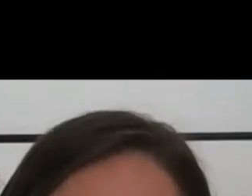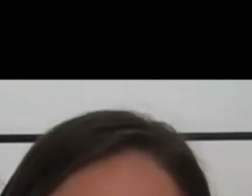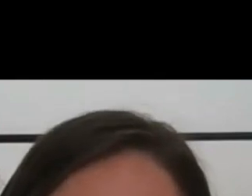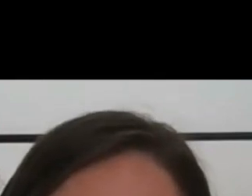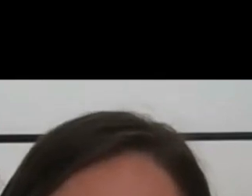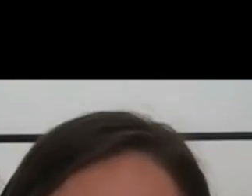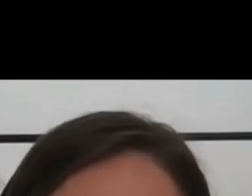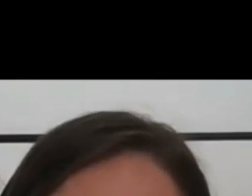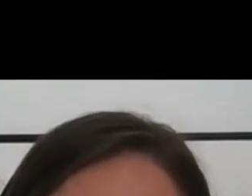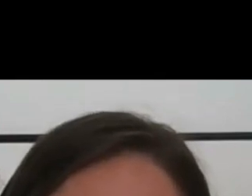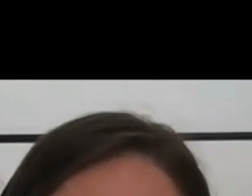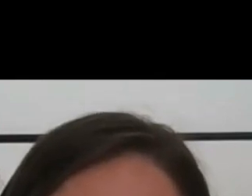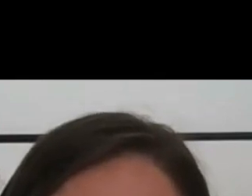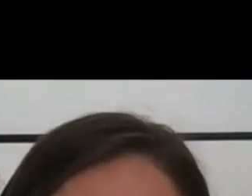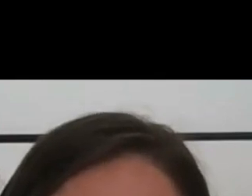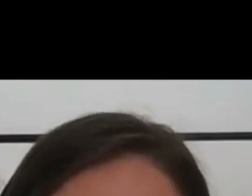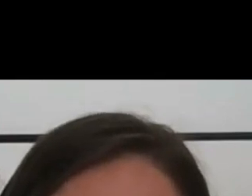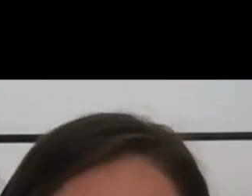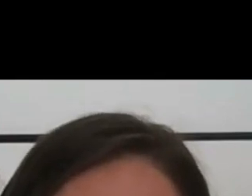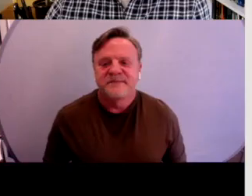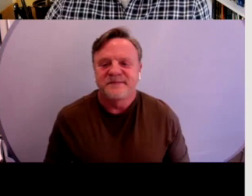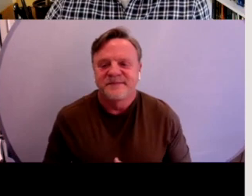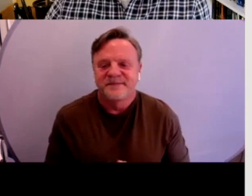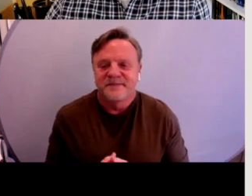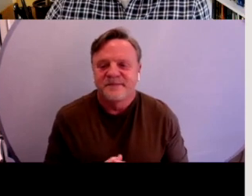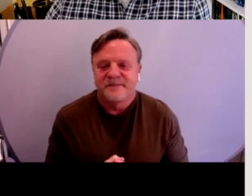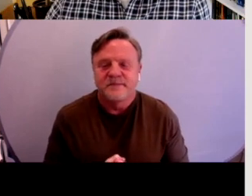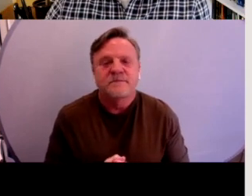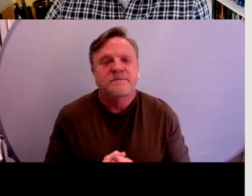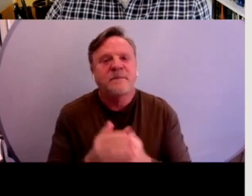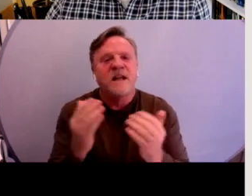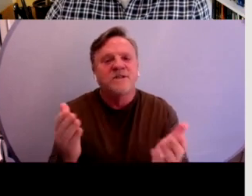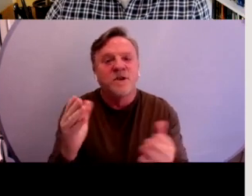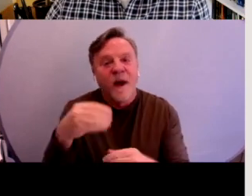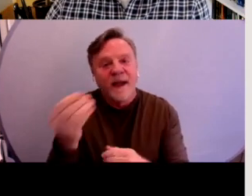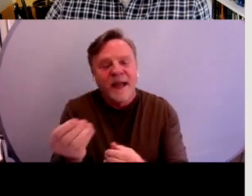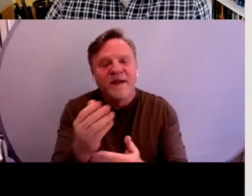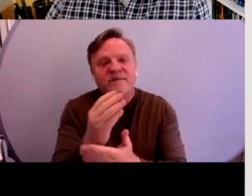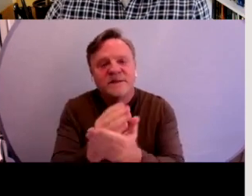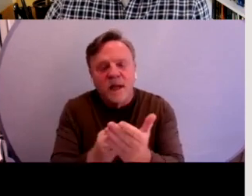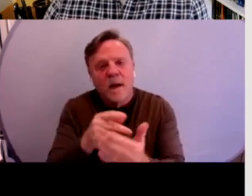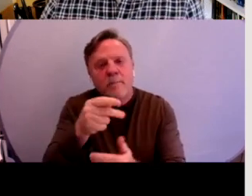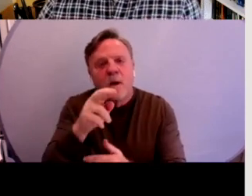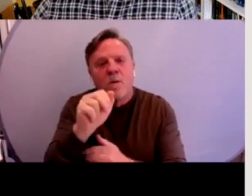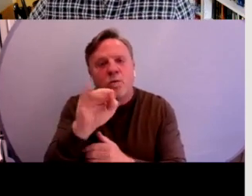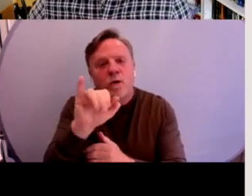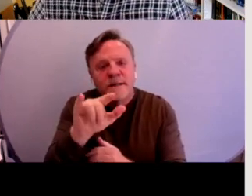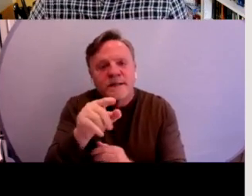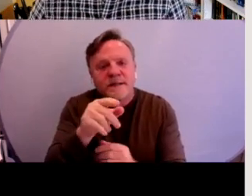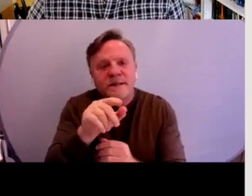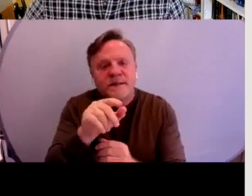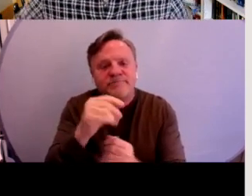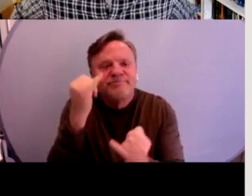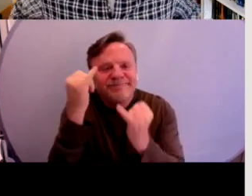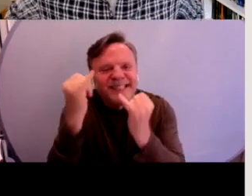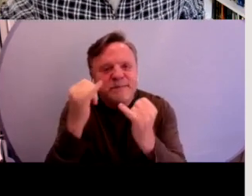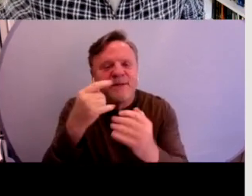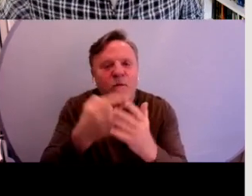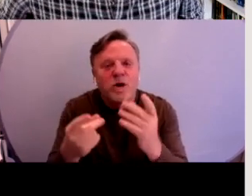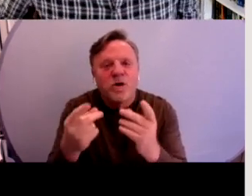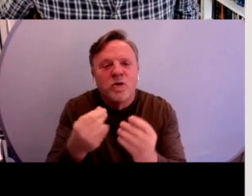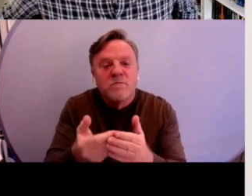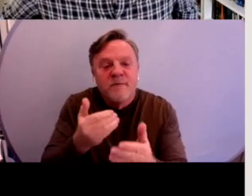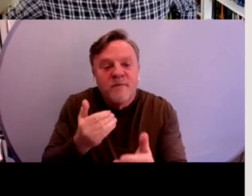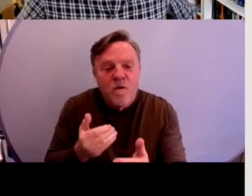sharing your problem. story. No problem. So I gave some practical tips of what to do beforehand. This slide